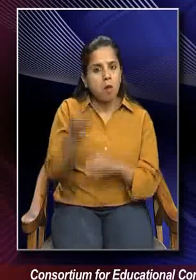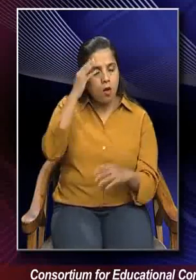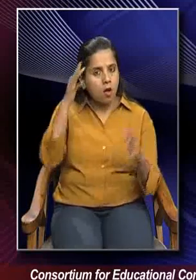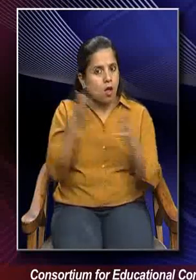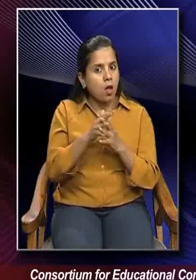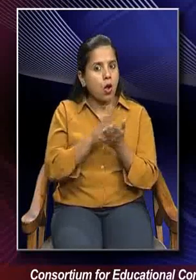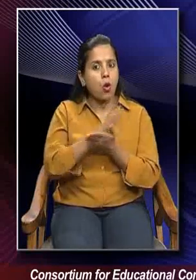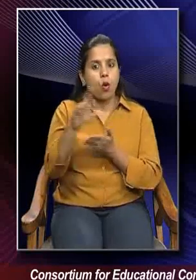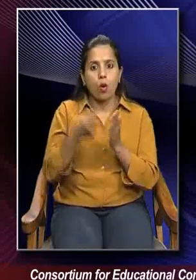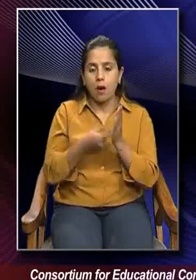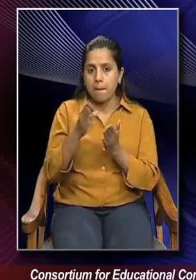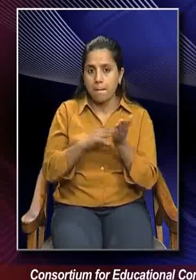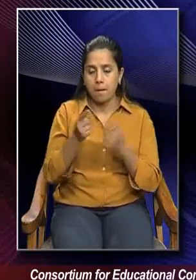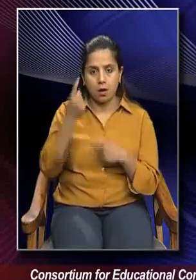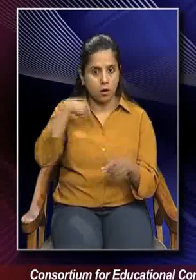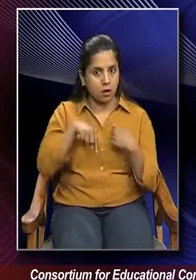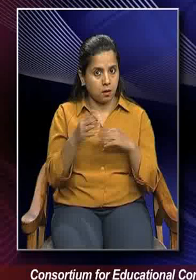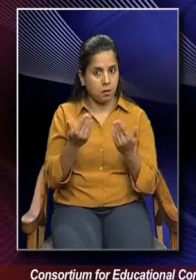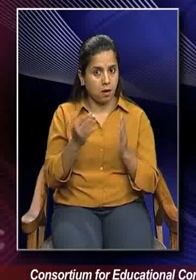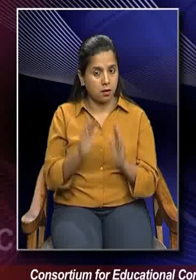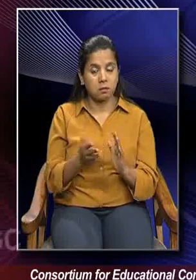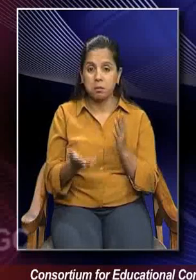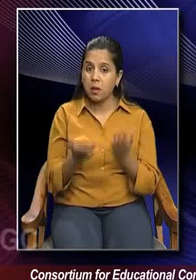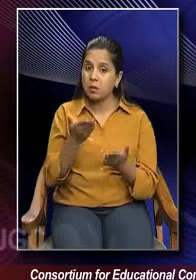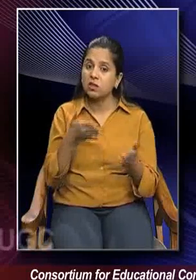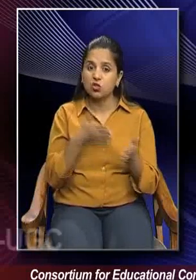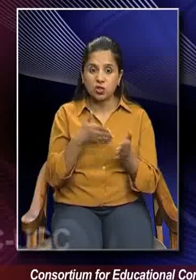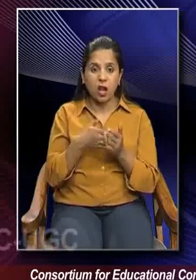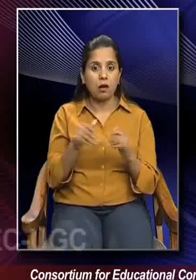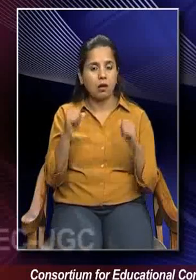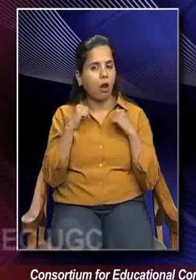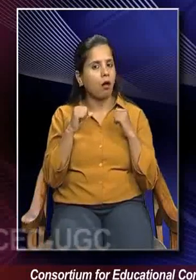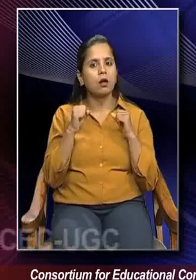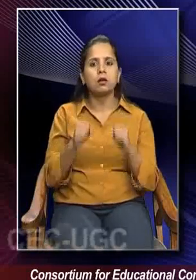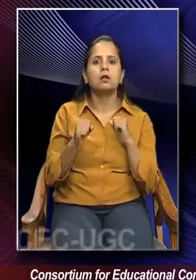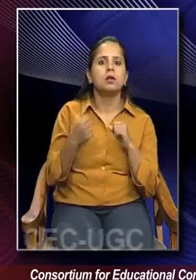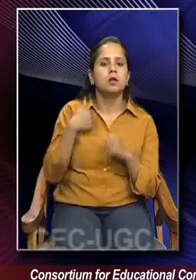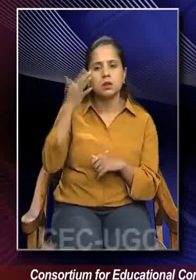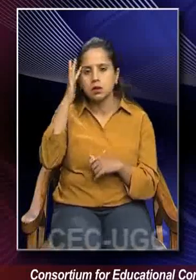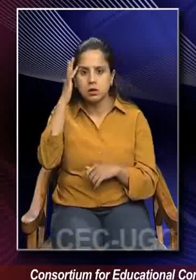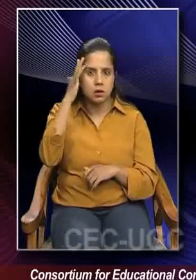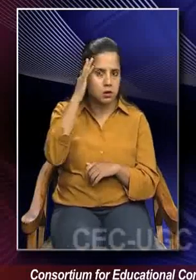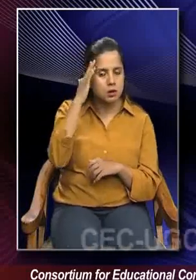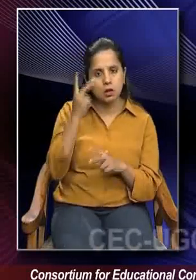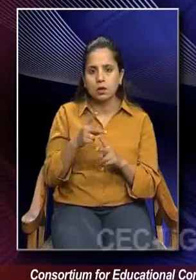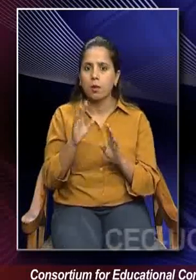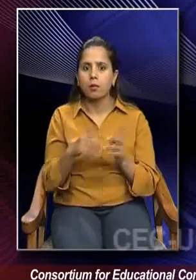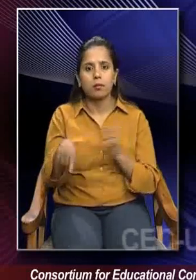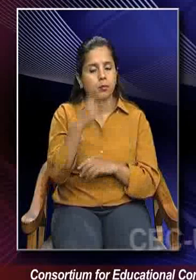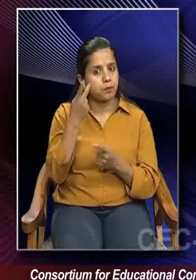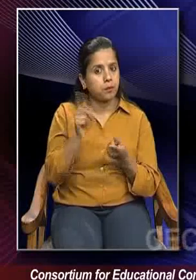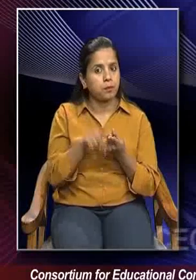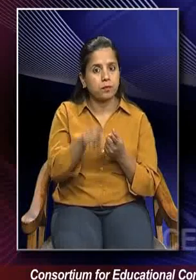hormones can make it very challenging to relax and unwind before